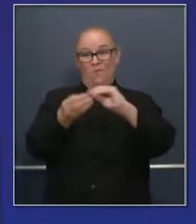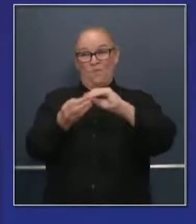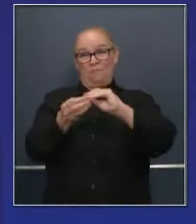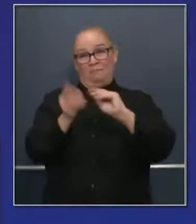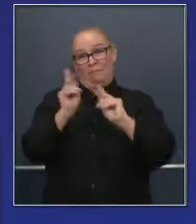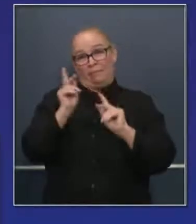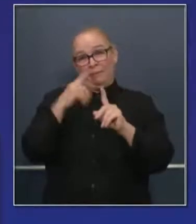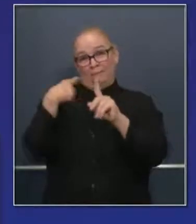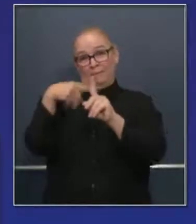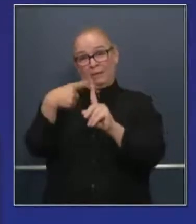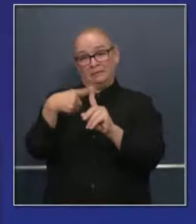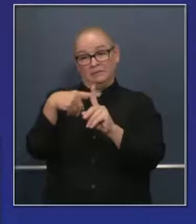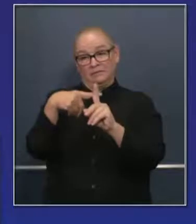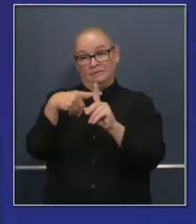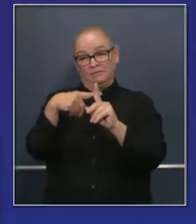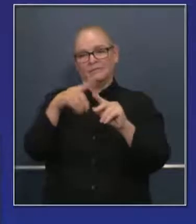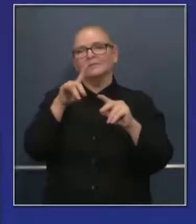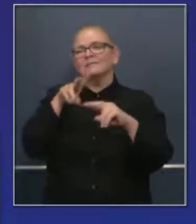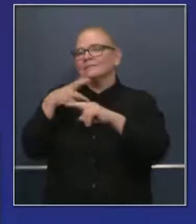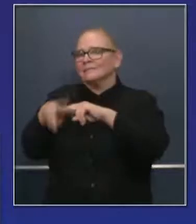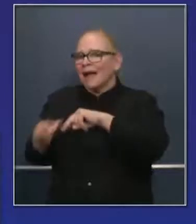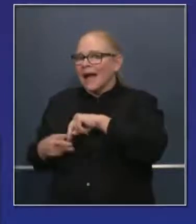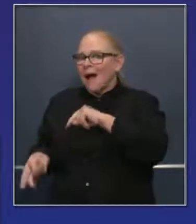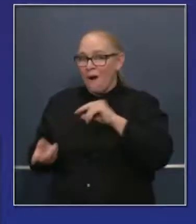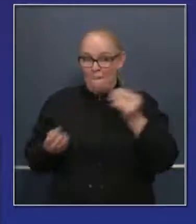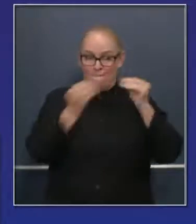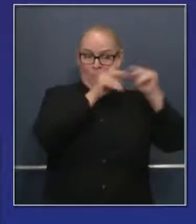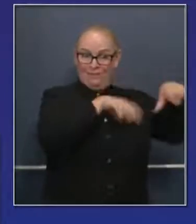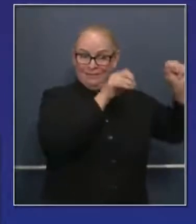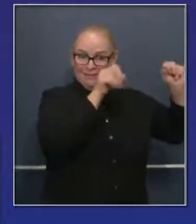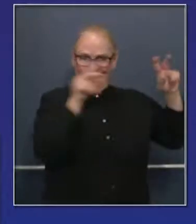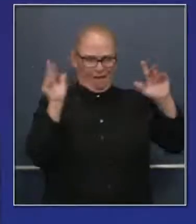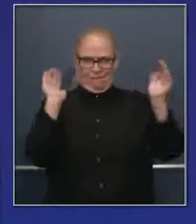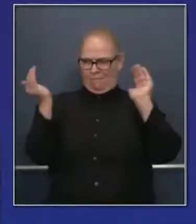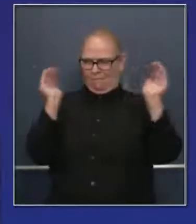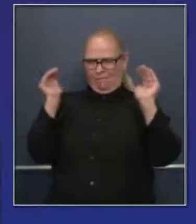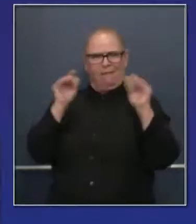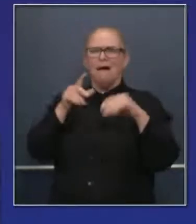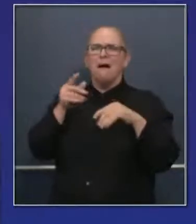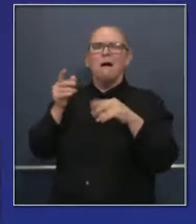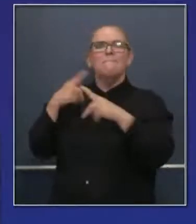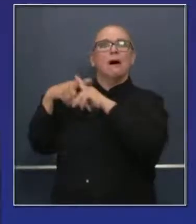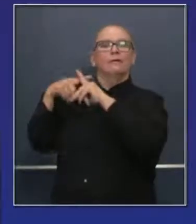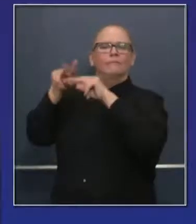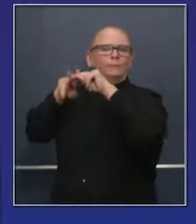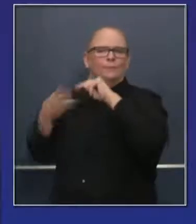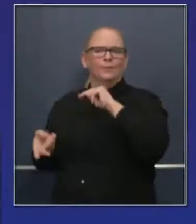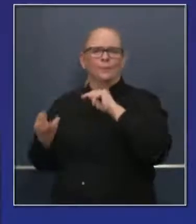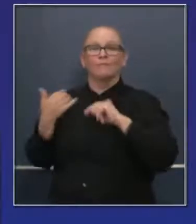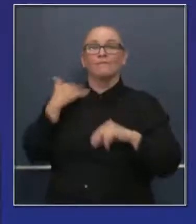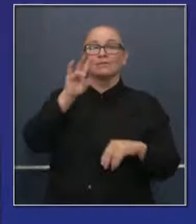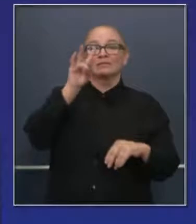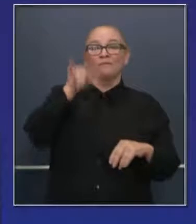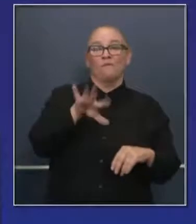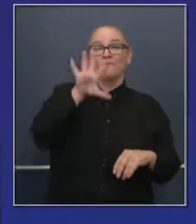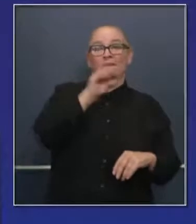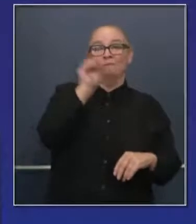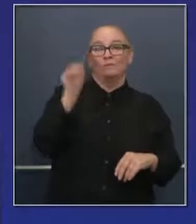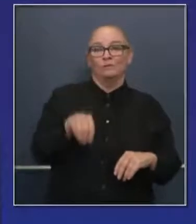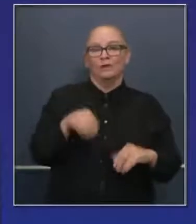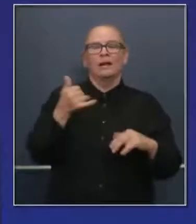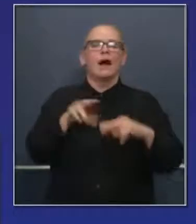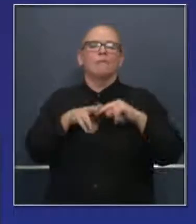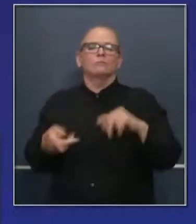is now going down. We have gone down to 7%. This reflected in this slide over a 14-day